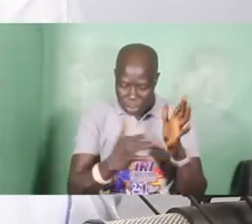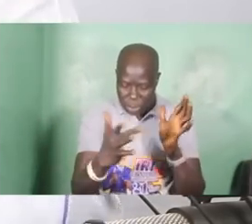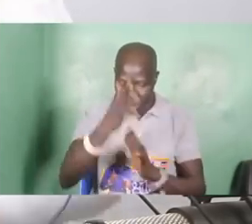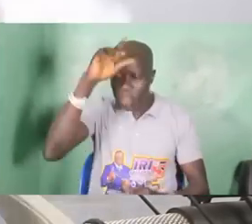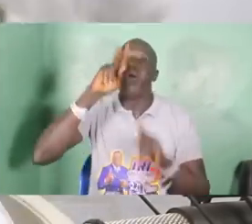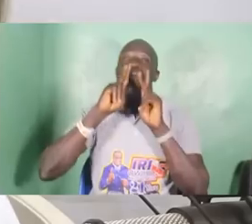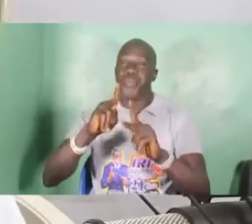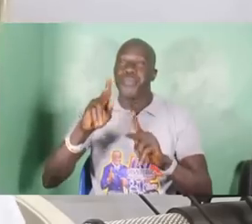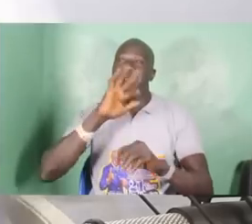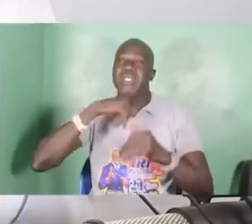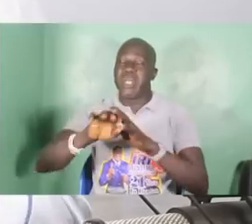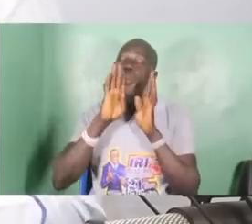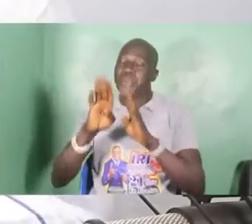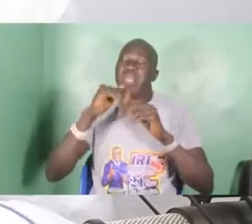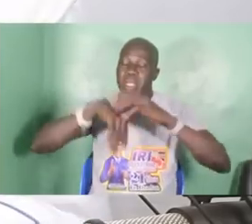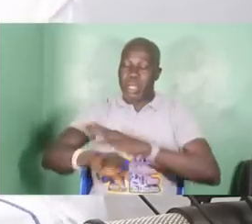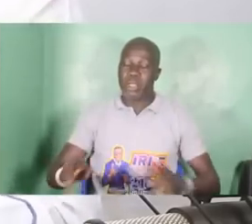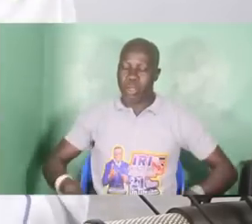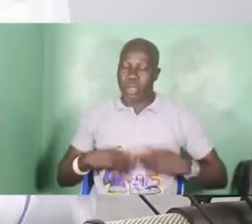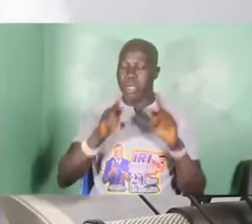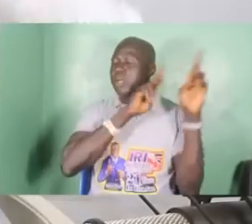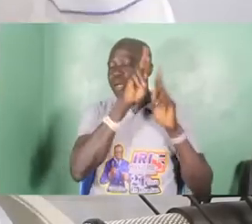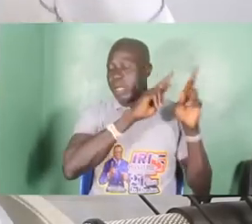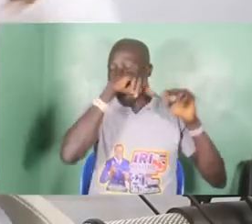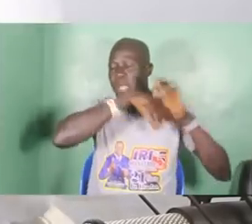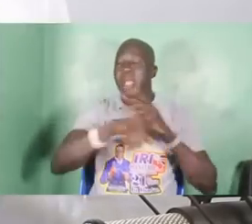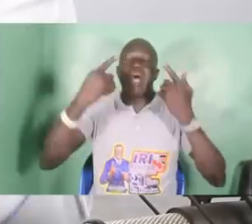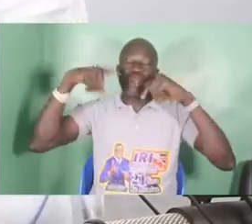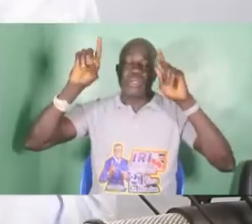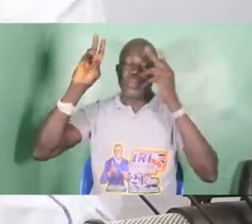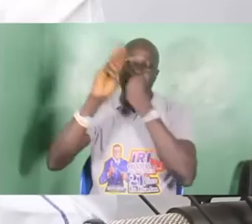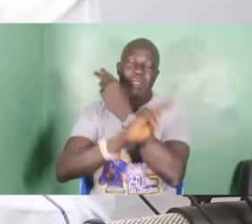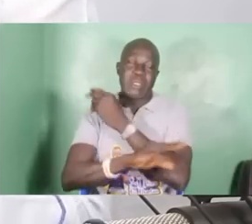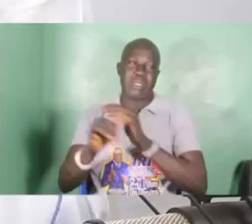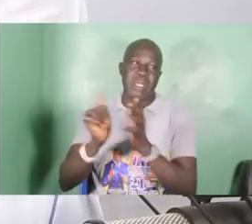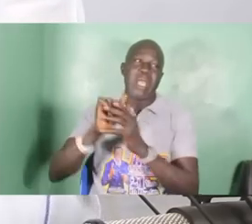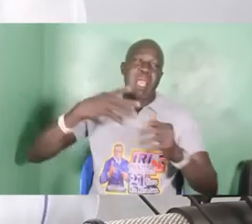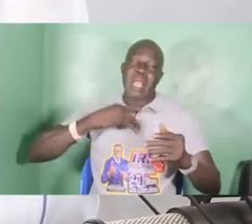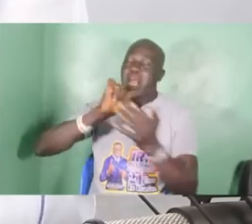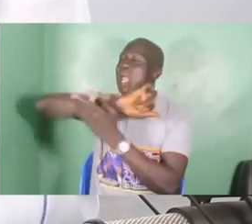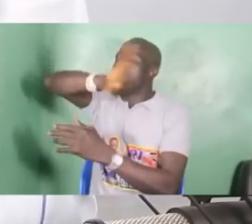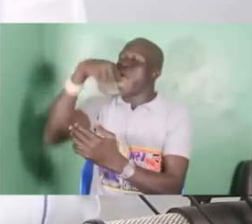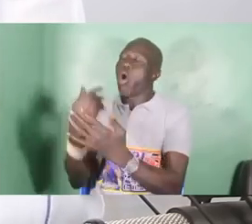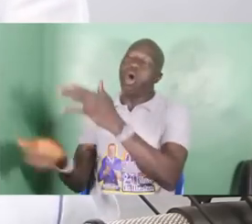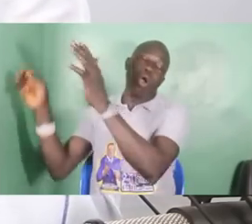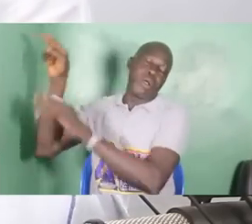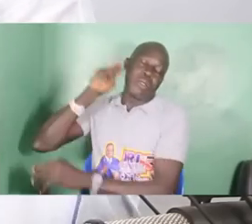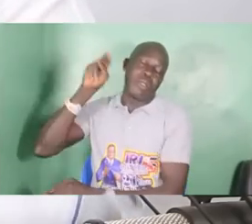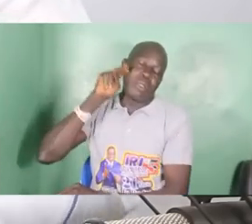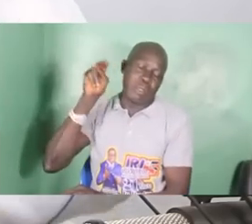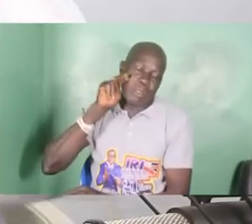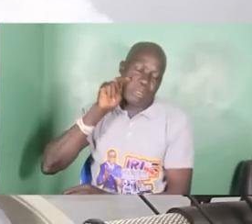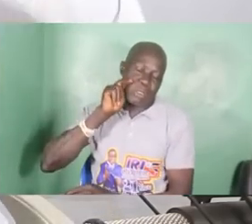of Jesus alaafia ko joba peace will reign ike de lele did an announcement gege be le na Nigeria as